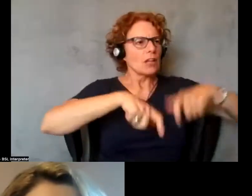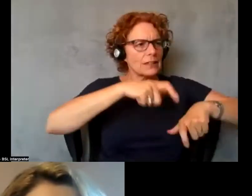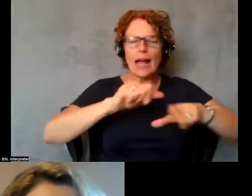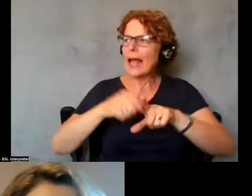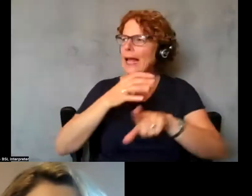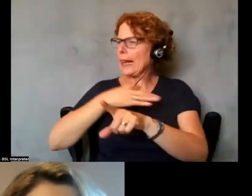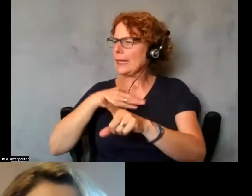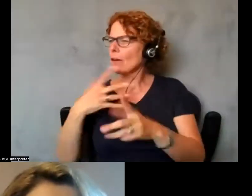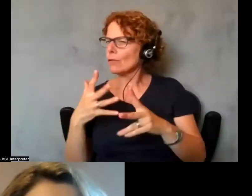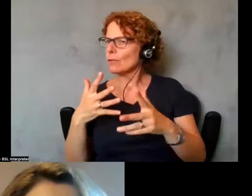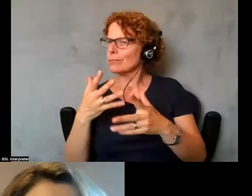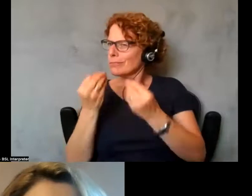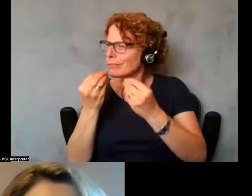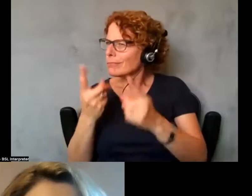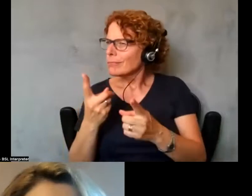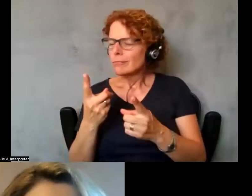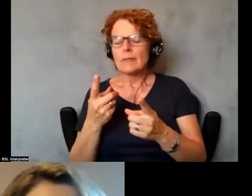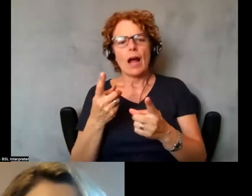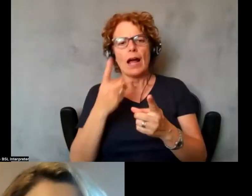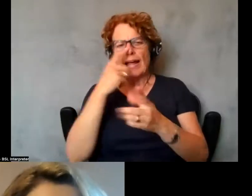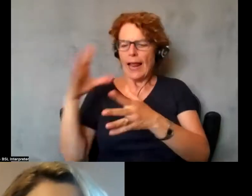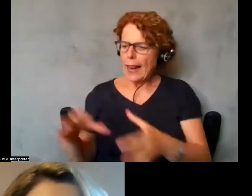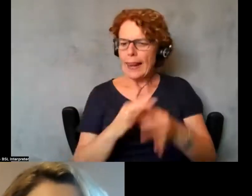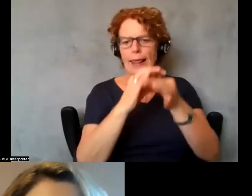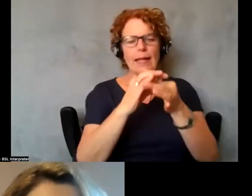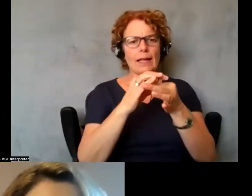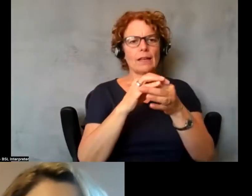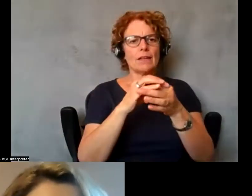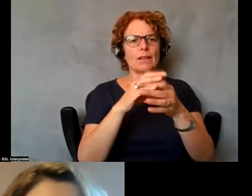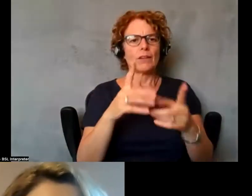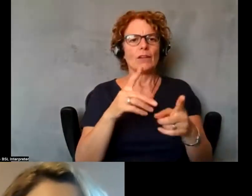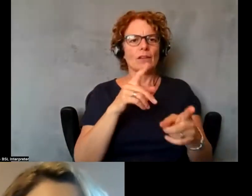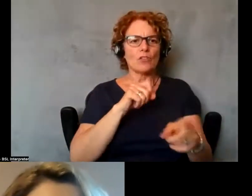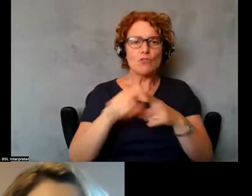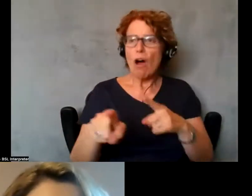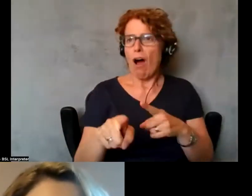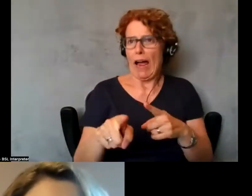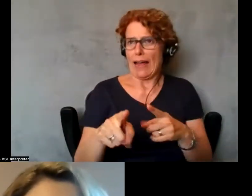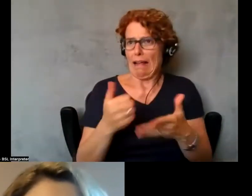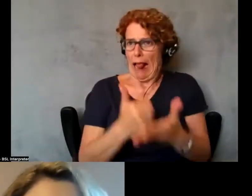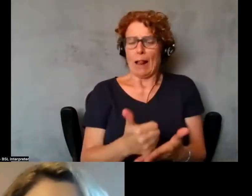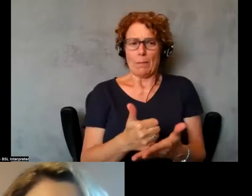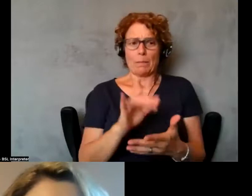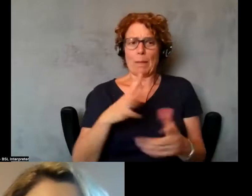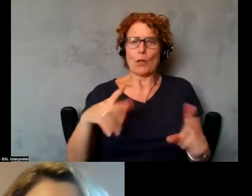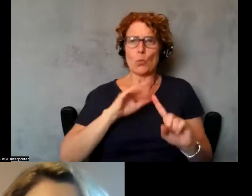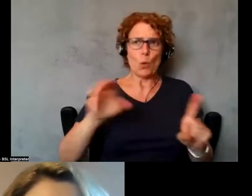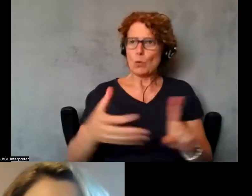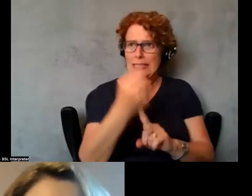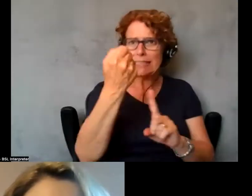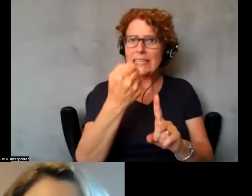view, that I can just interlink this and try to make, you know, I can just try. If I might not succeed, but I can